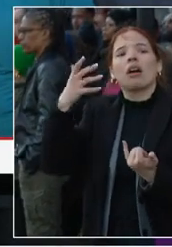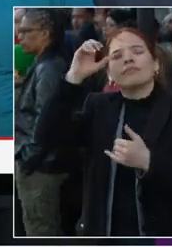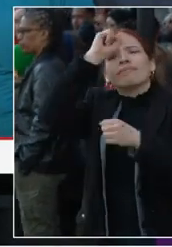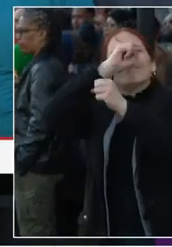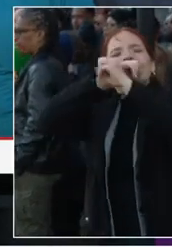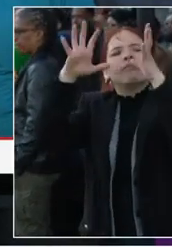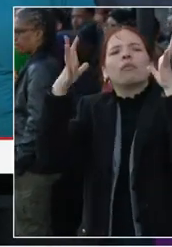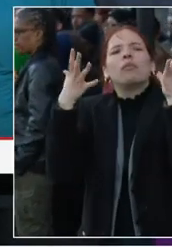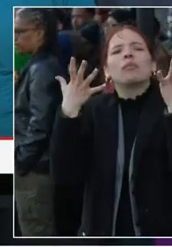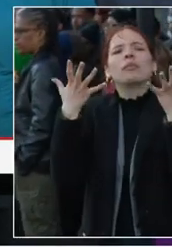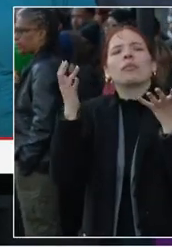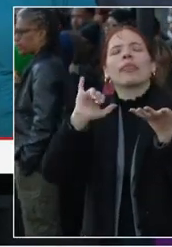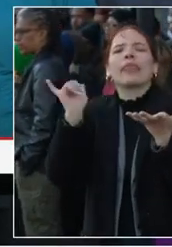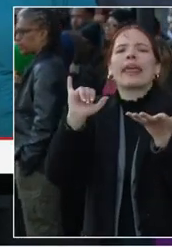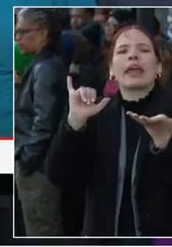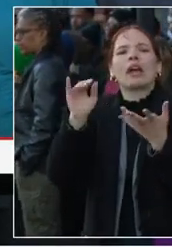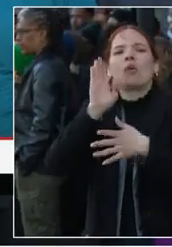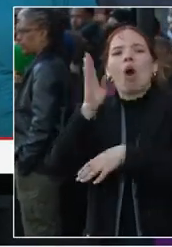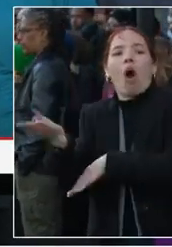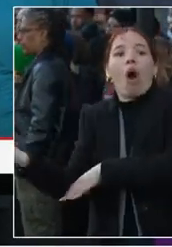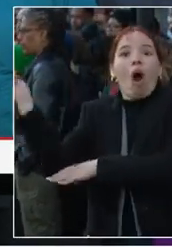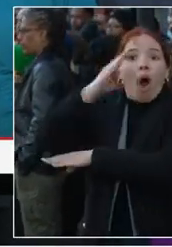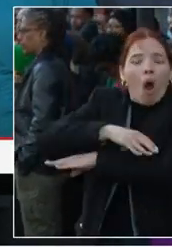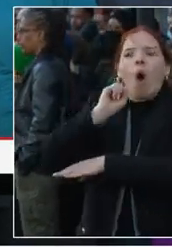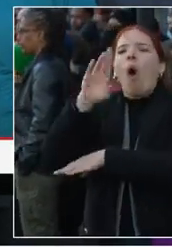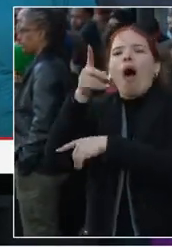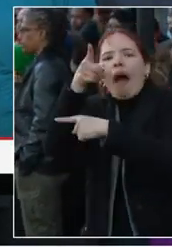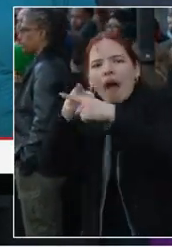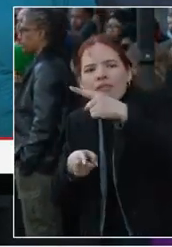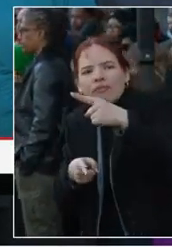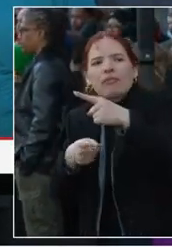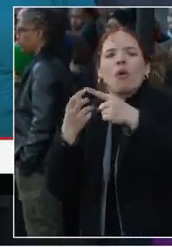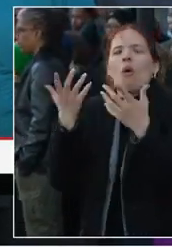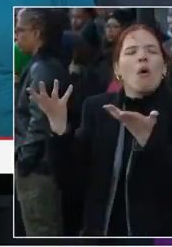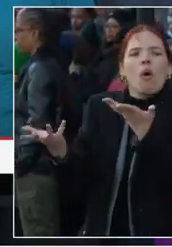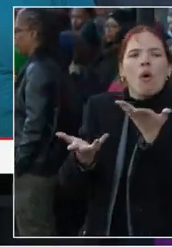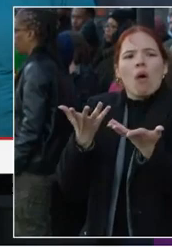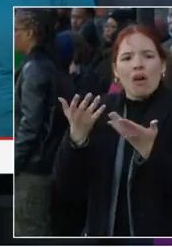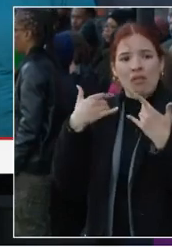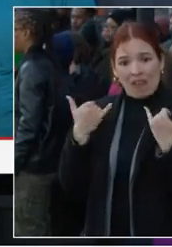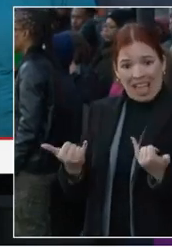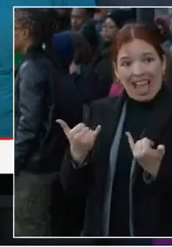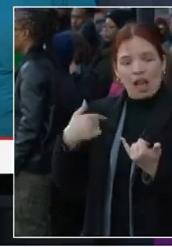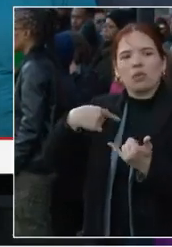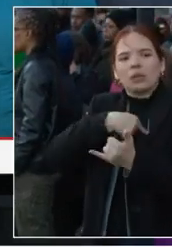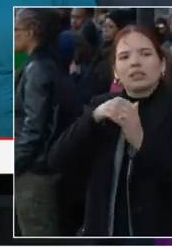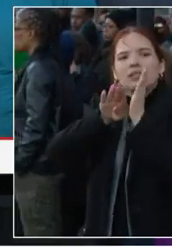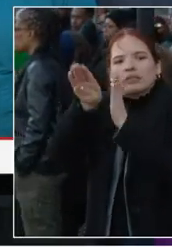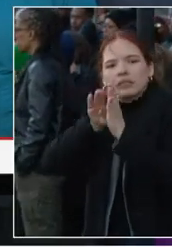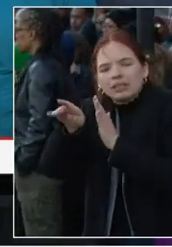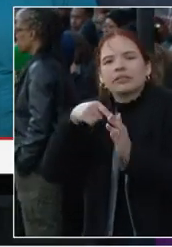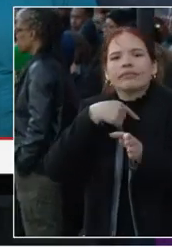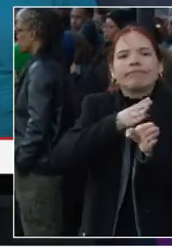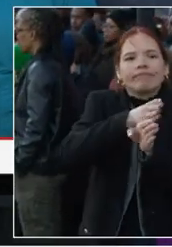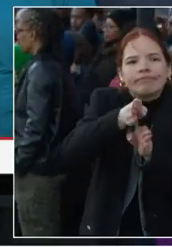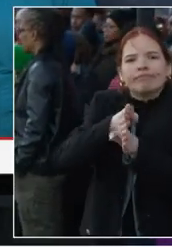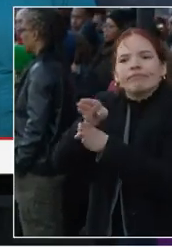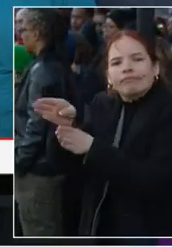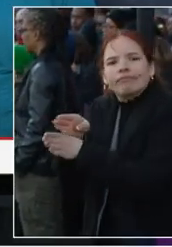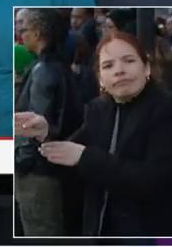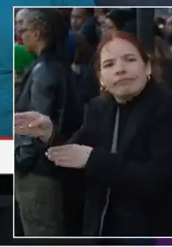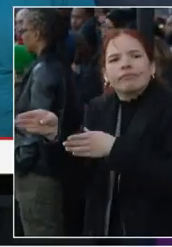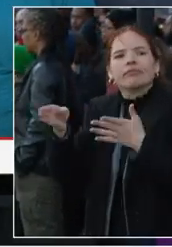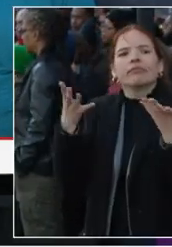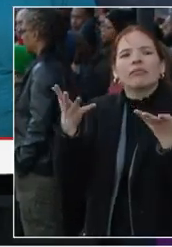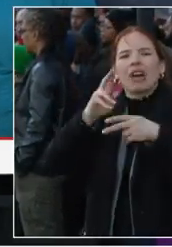like a all-day or a half-day event, and we're developing the tracks of information that